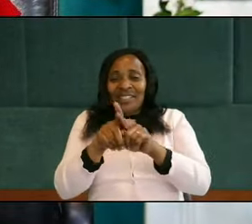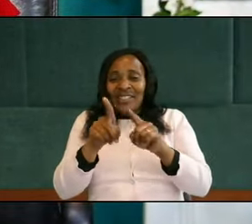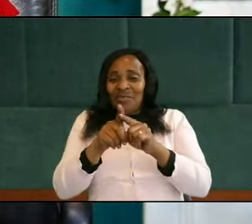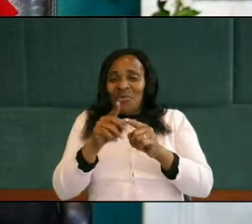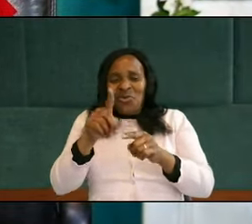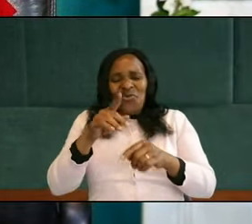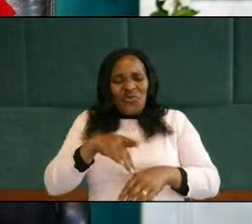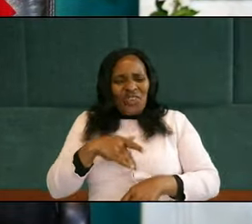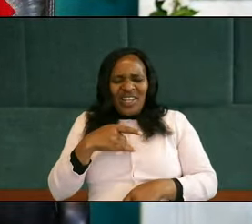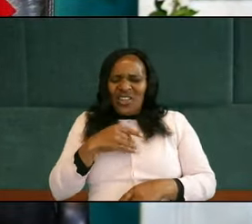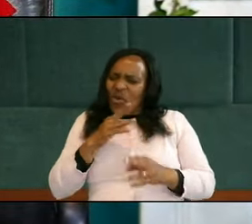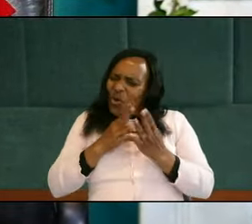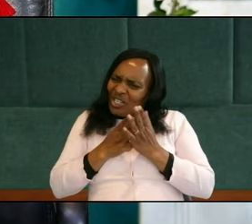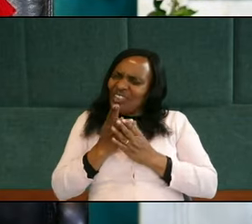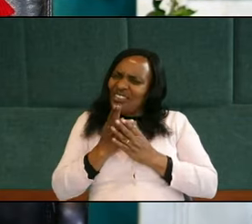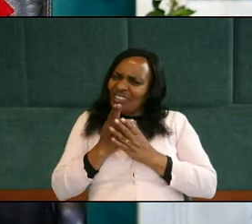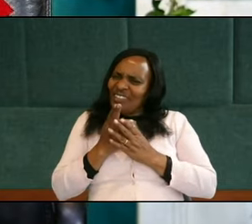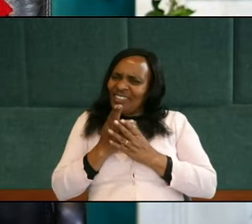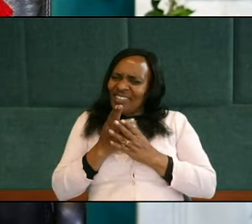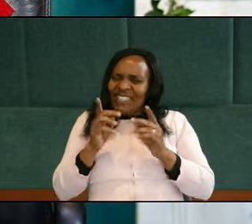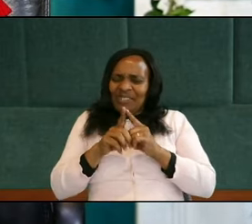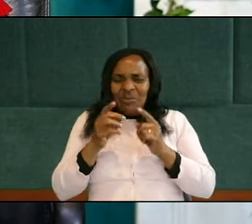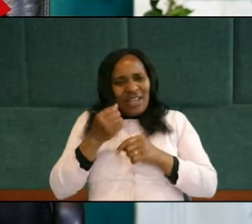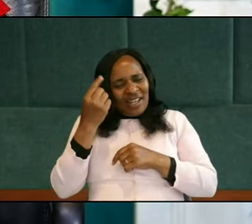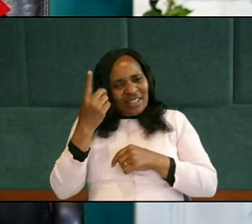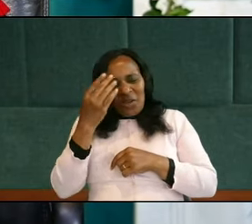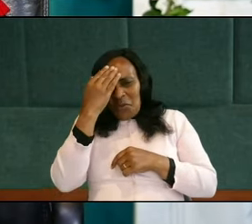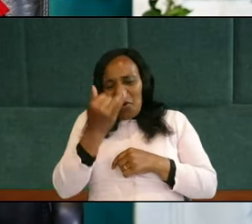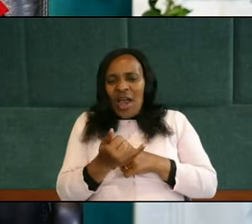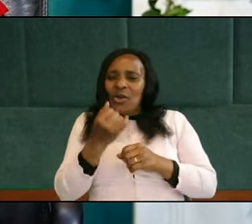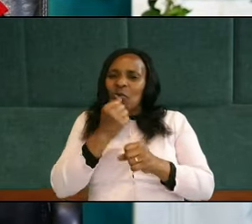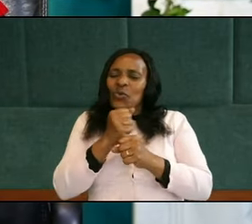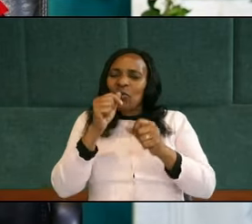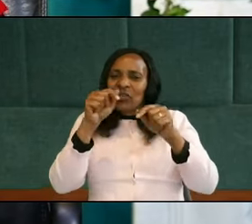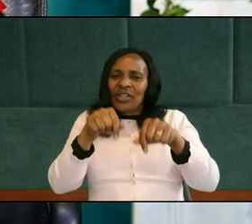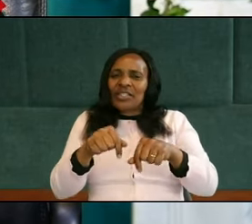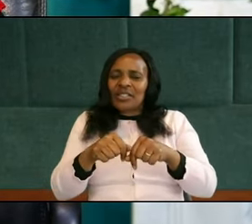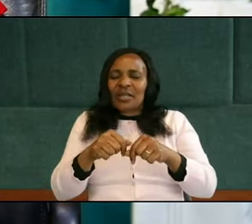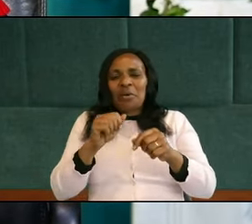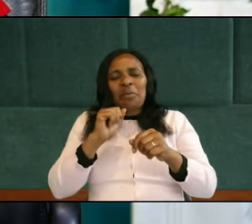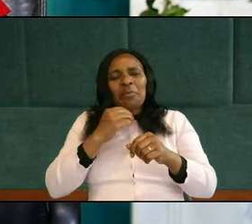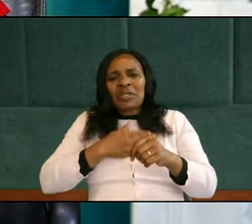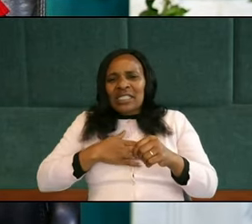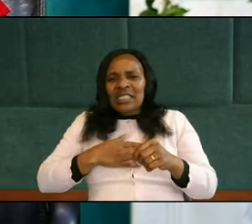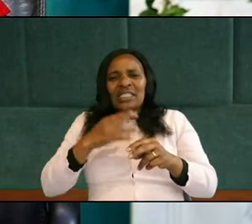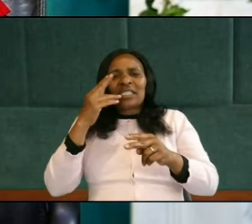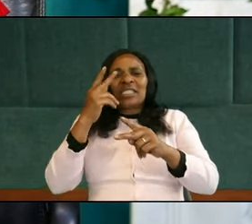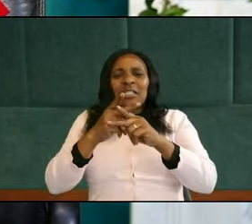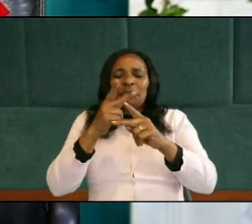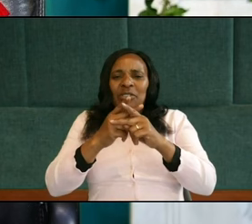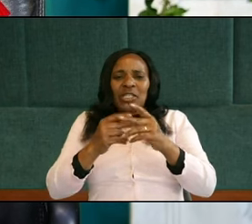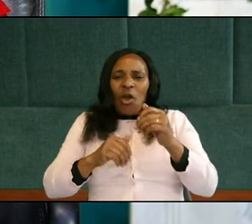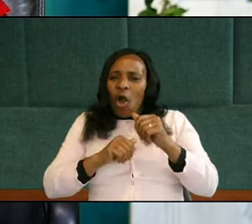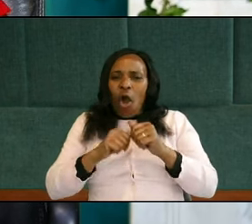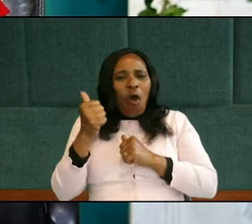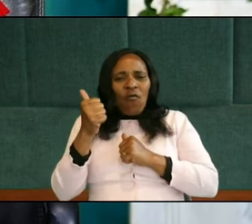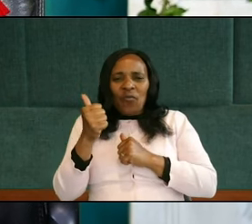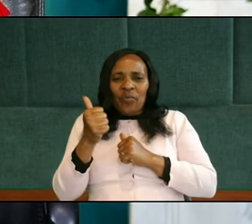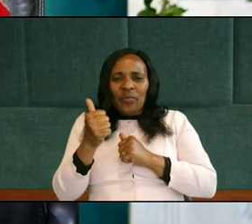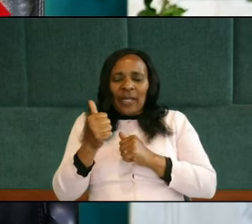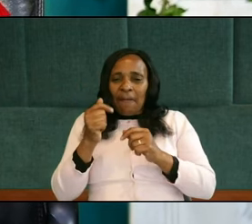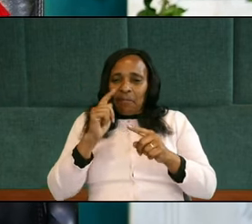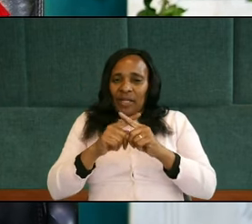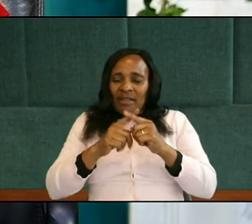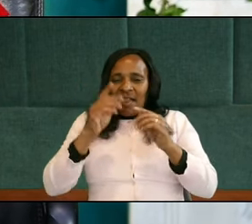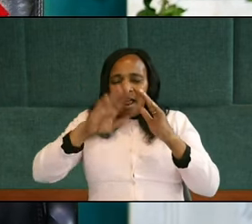you feel like, honestly, I don't even understand why you would do that. Please keep it off. So truly, human beings are defensive. Now, the